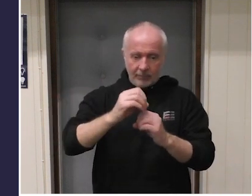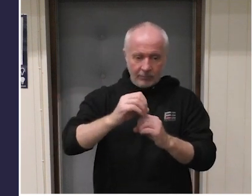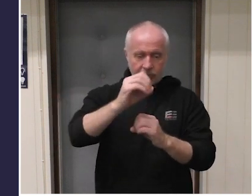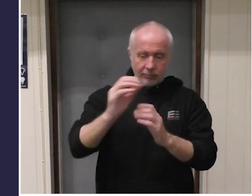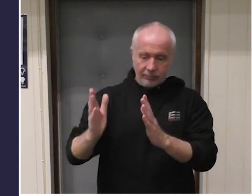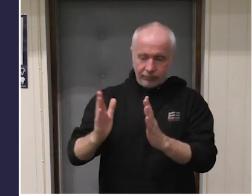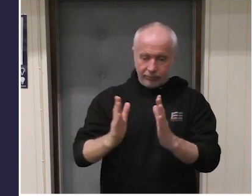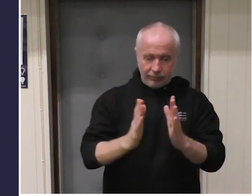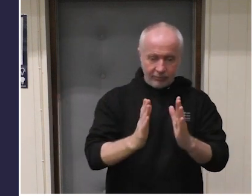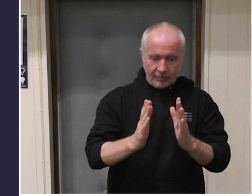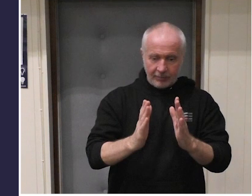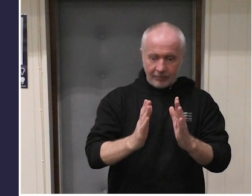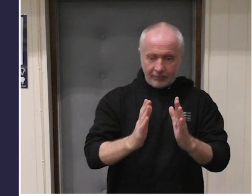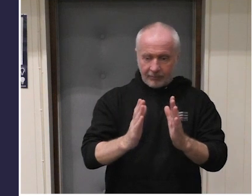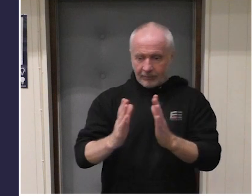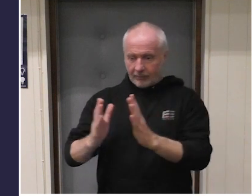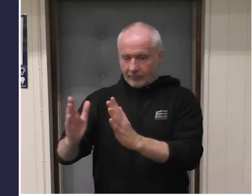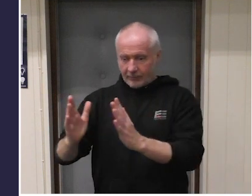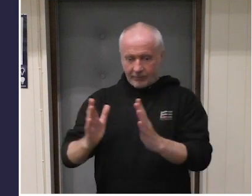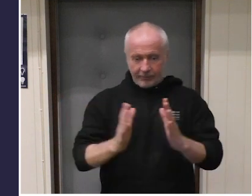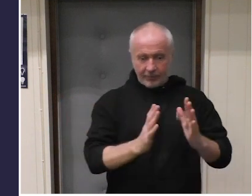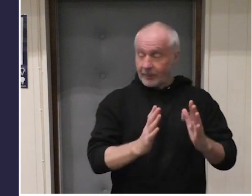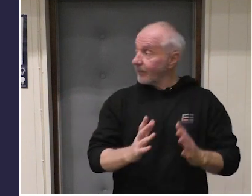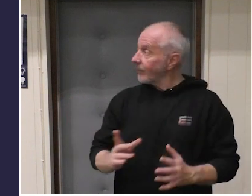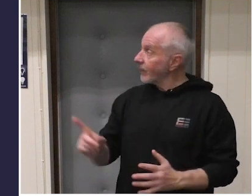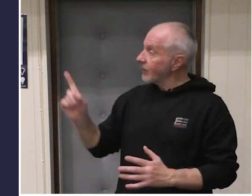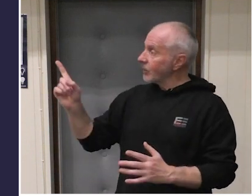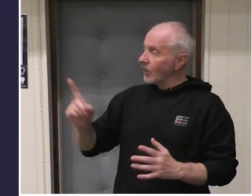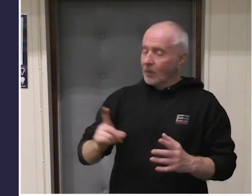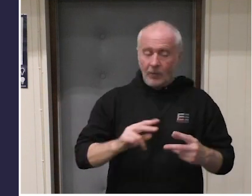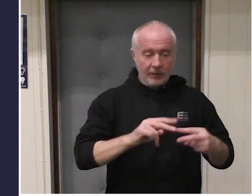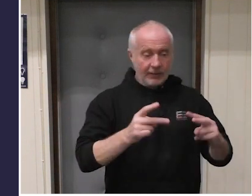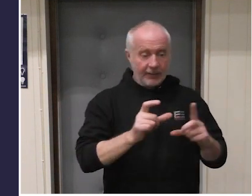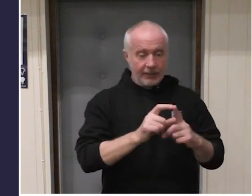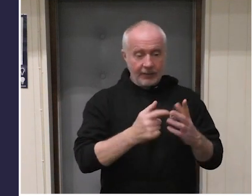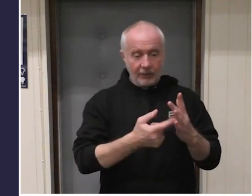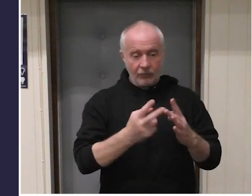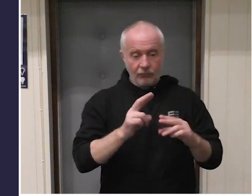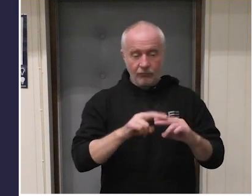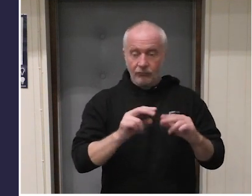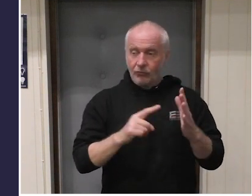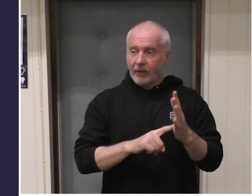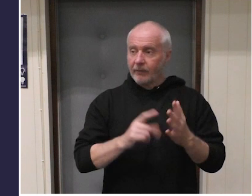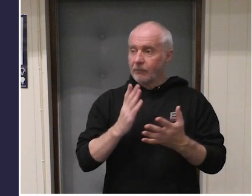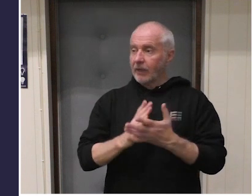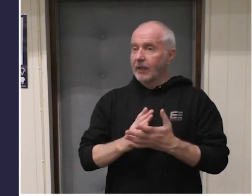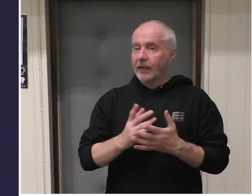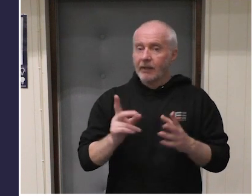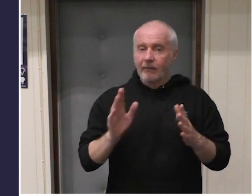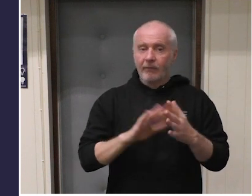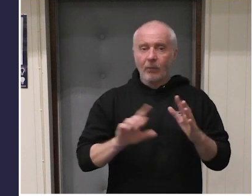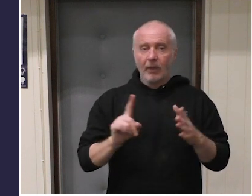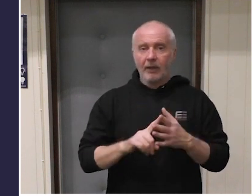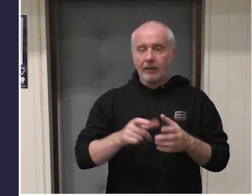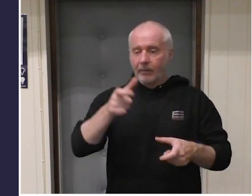And so the prediction this gives, so the role of genetic drift is controlled by the population size. So if we decrease the population